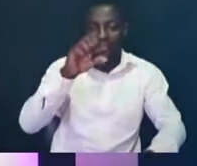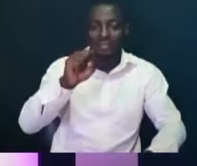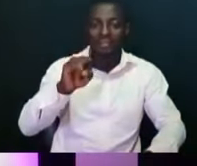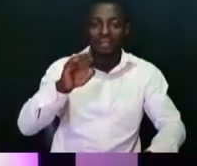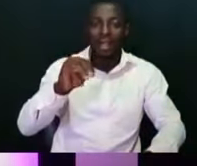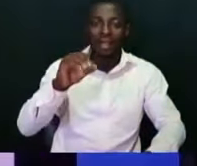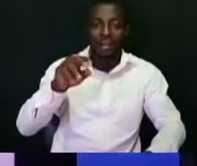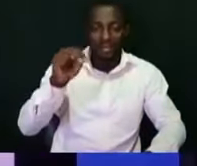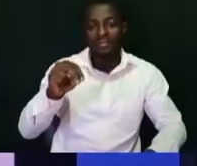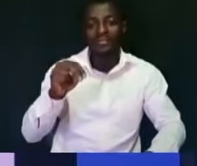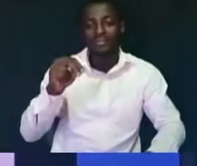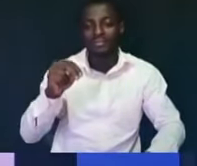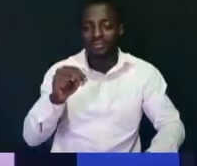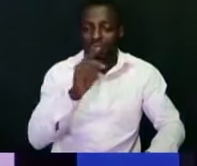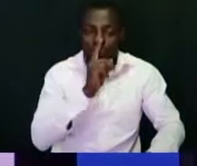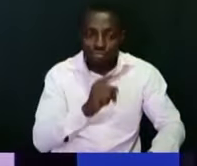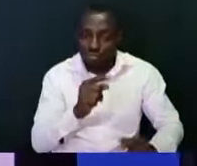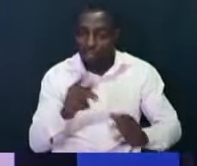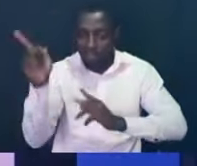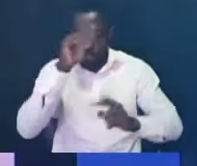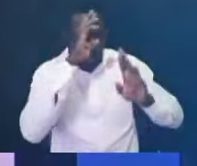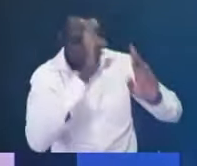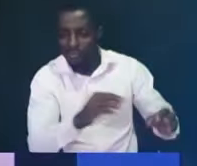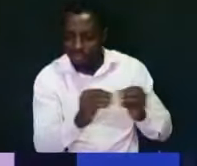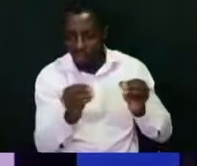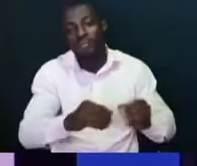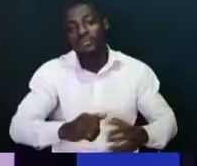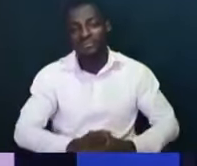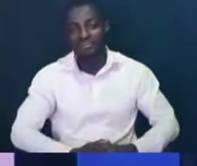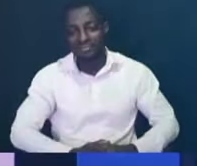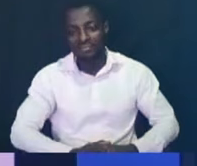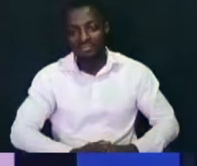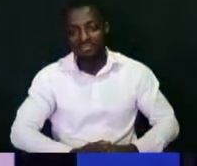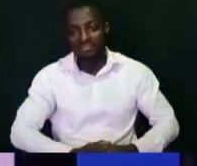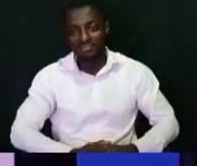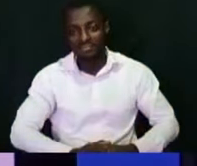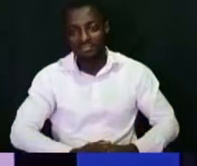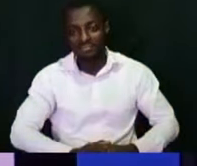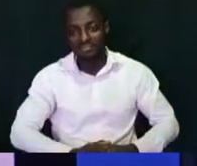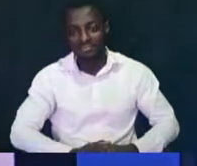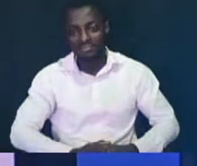if you are calling you like that I think you have to be throwing your your your your hands